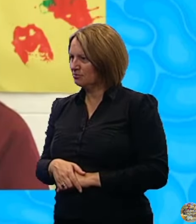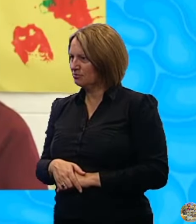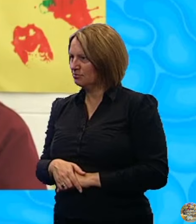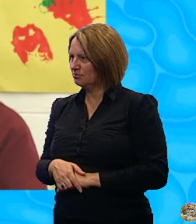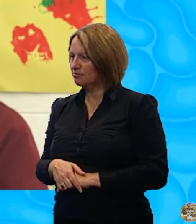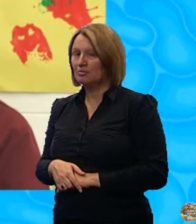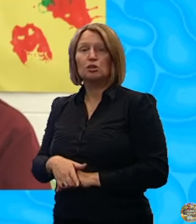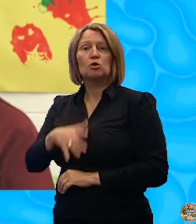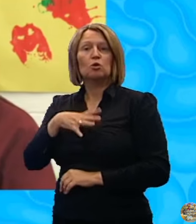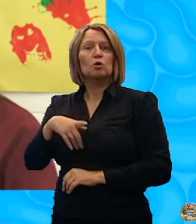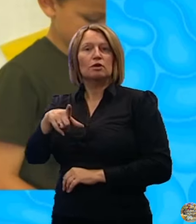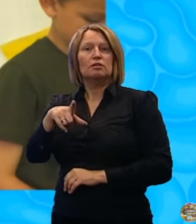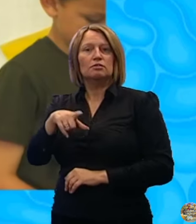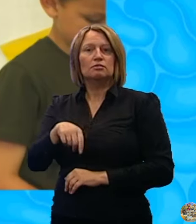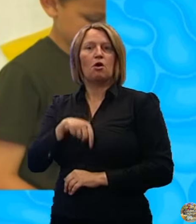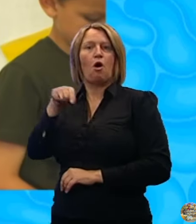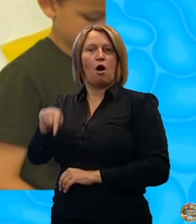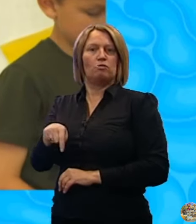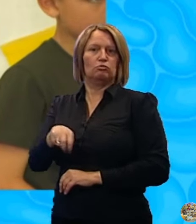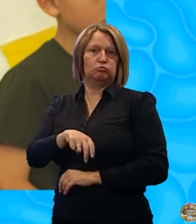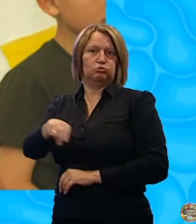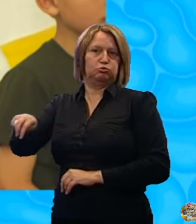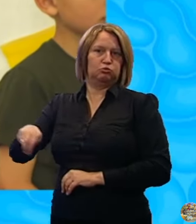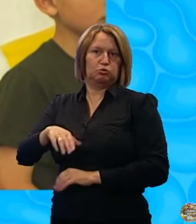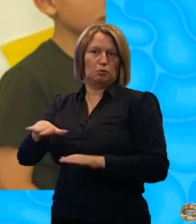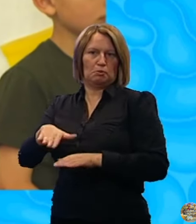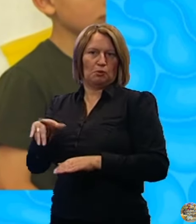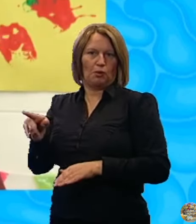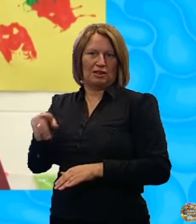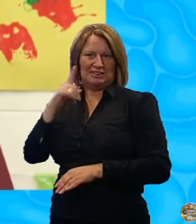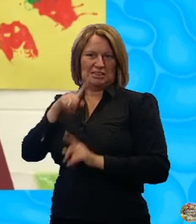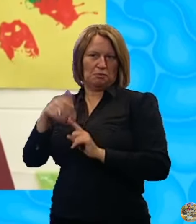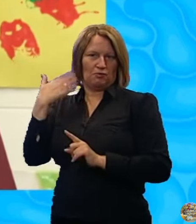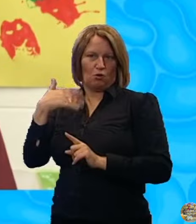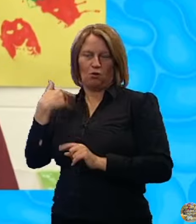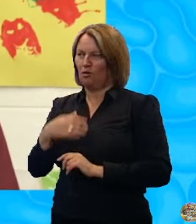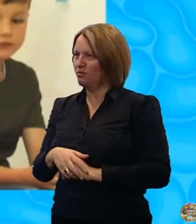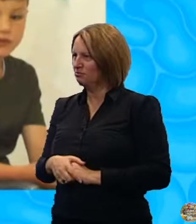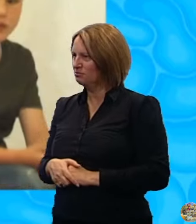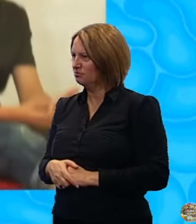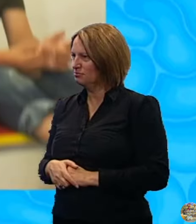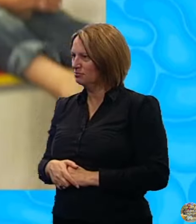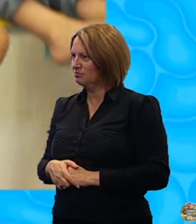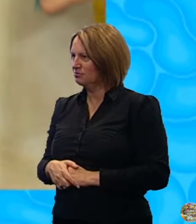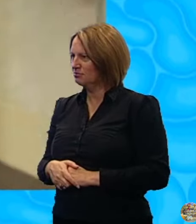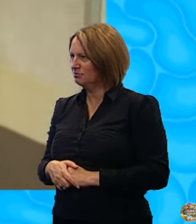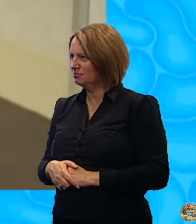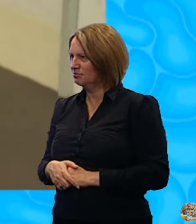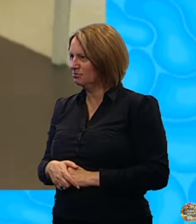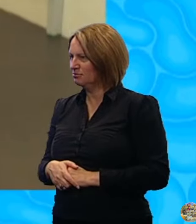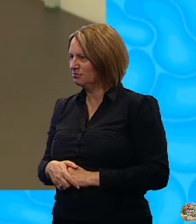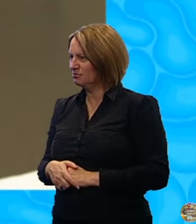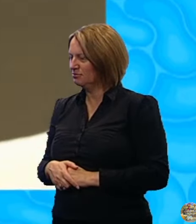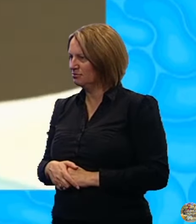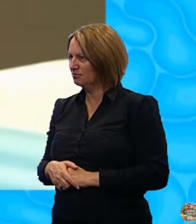Now, what I want you to do is I want you to hop down and run round the swimming pool just like you did before. Okay, off you go.